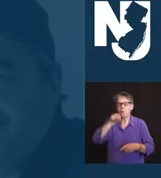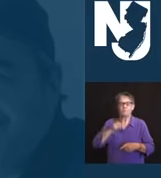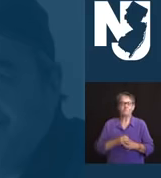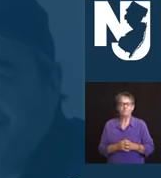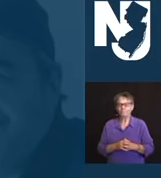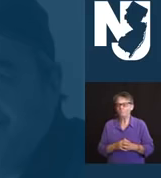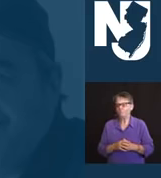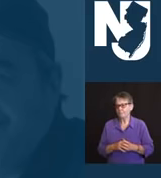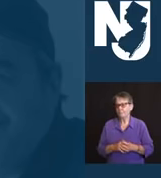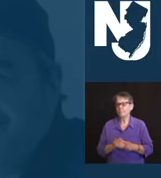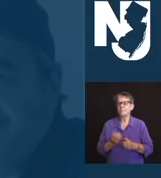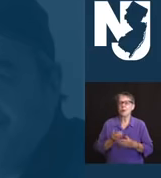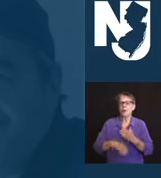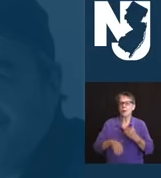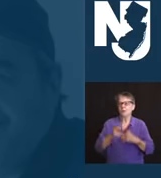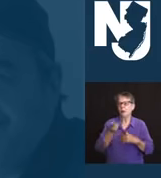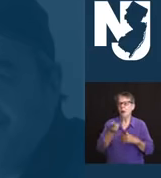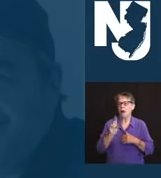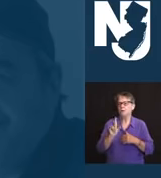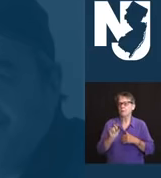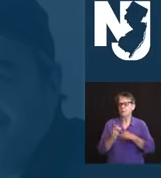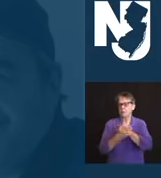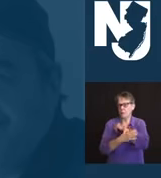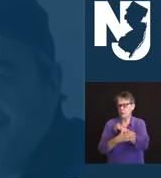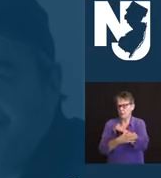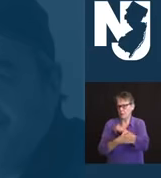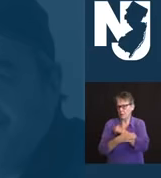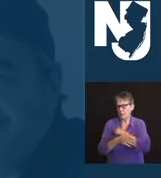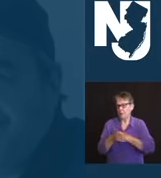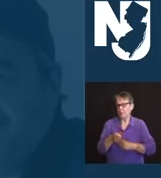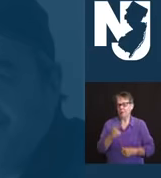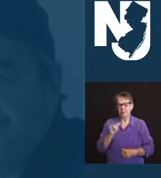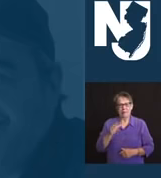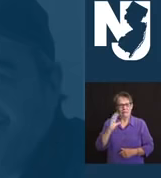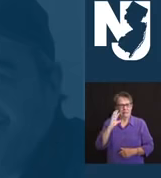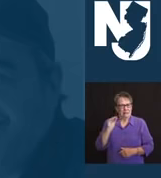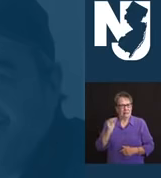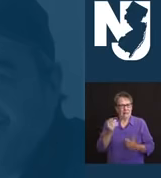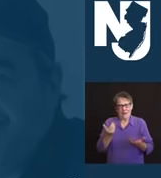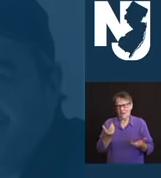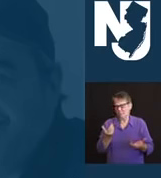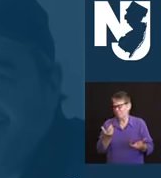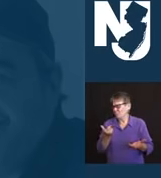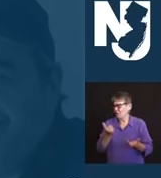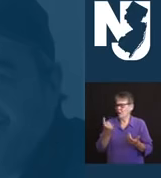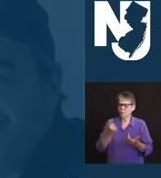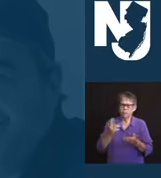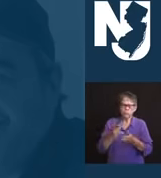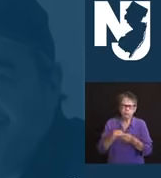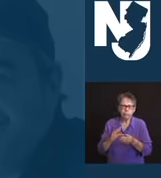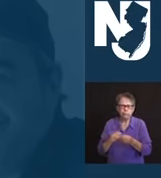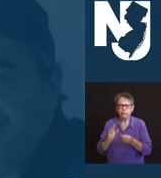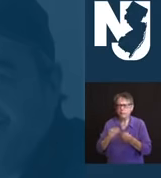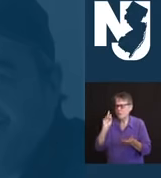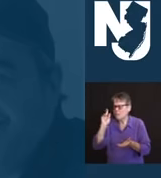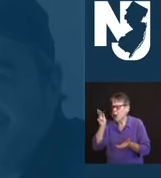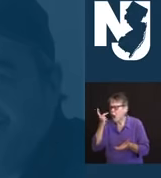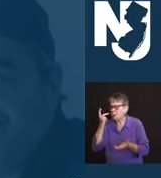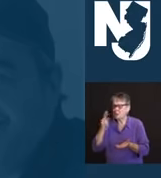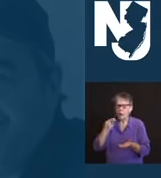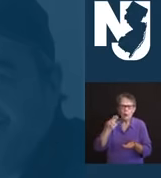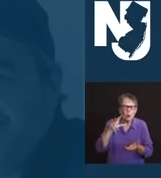noted yesterday when I learned of his passing, Nick was the kind of guy who could give you a rundown of all the latest political news and gossip,